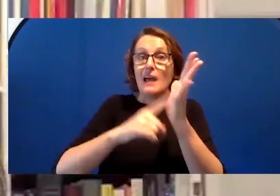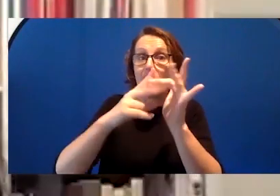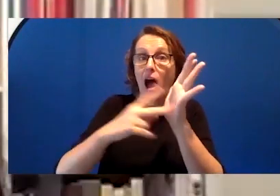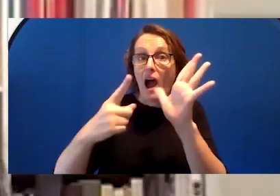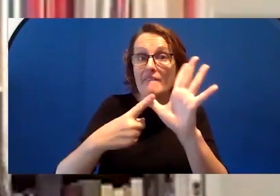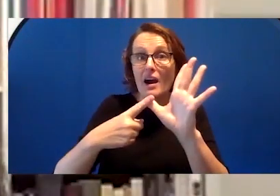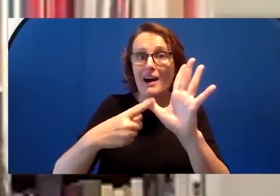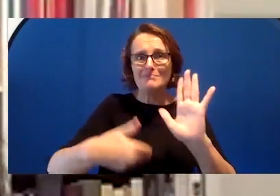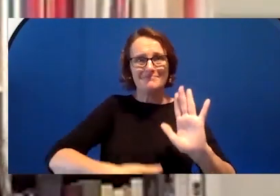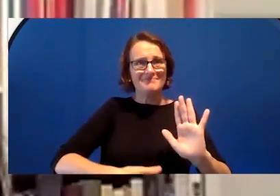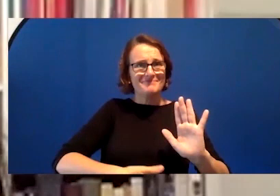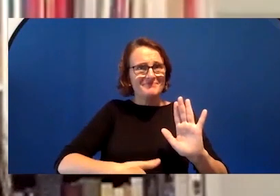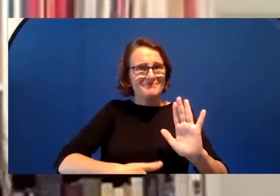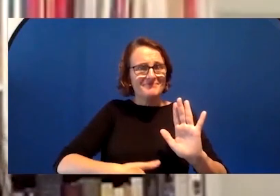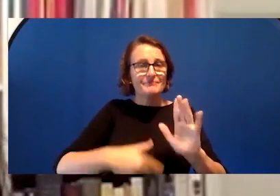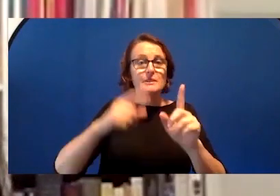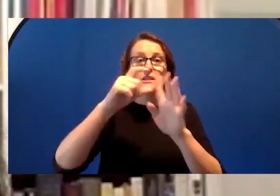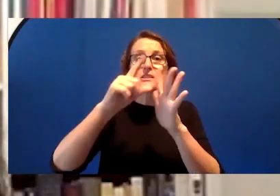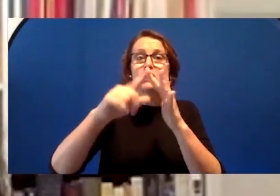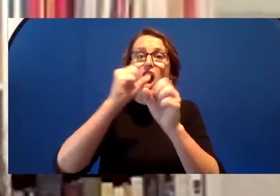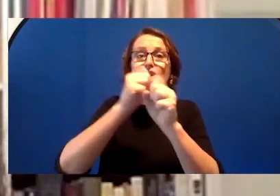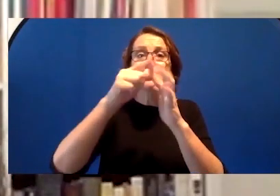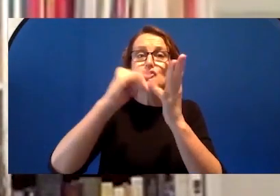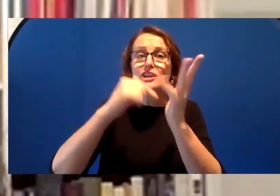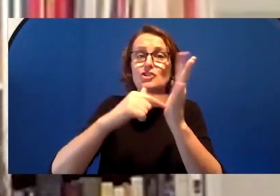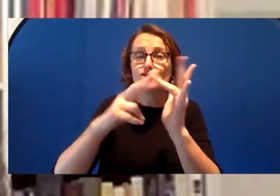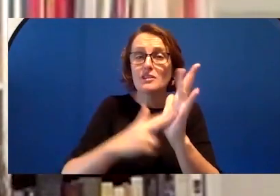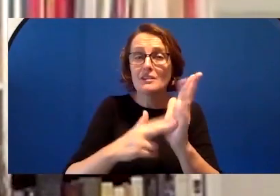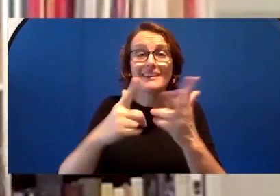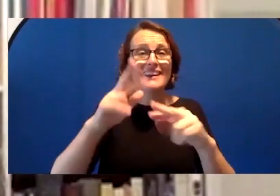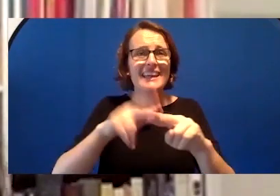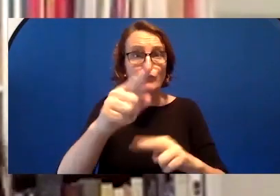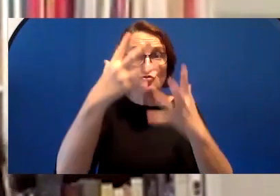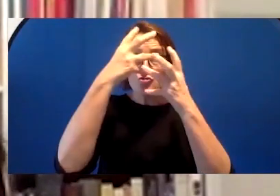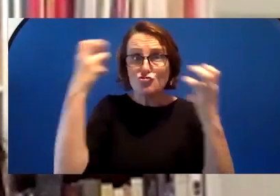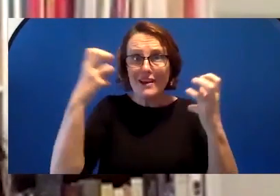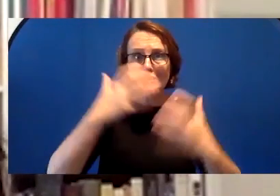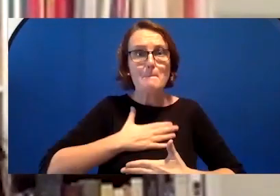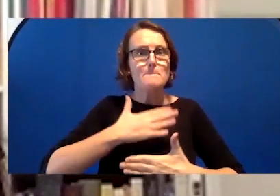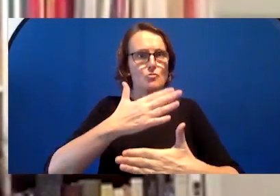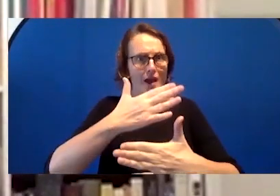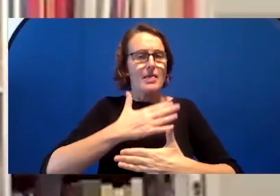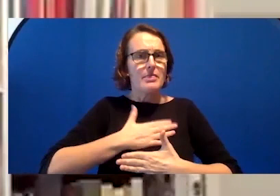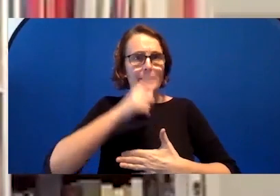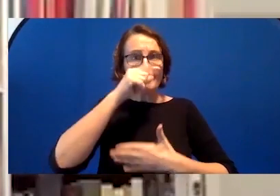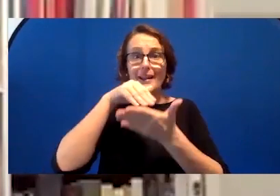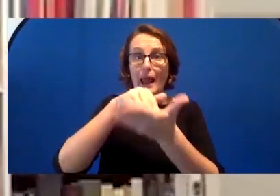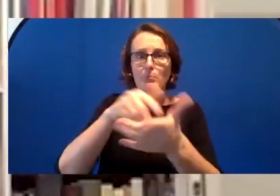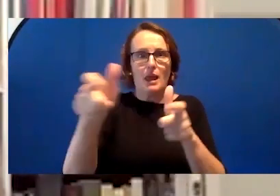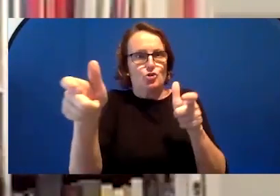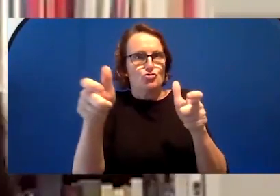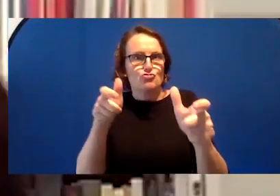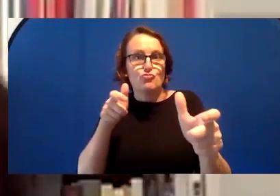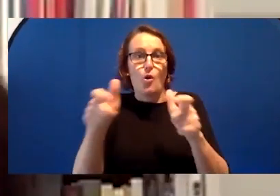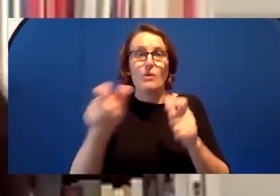digestion, even the production of adrenaline. During times of stress, your breath can be your friend, although it can also